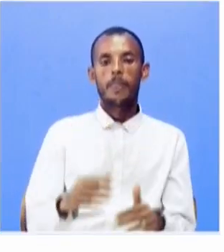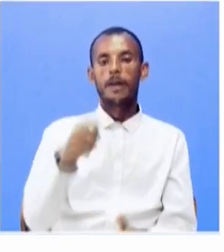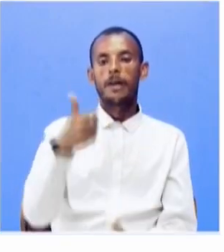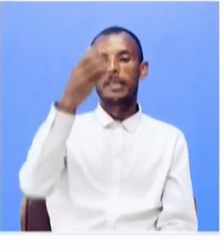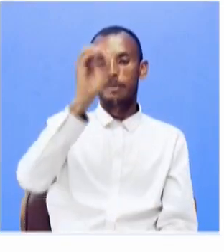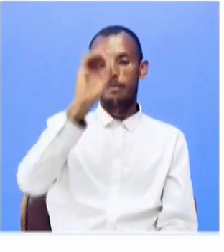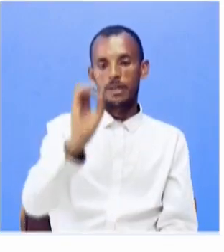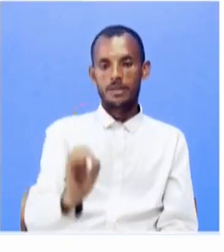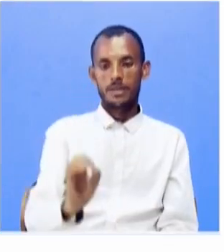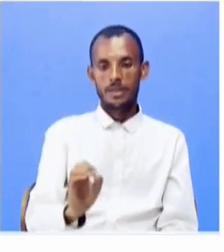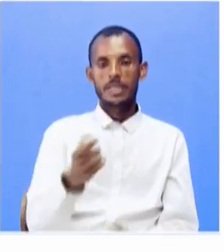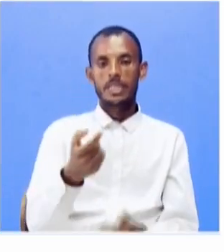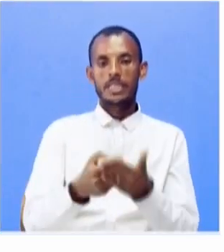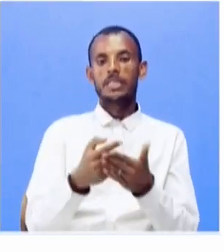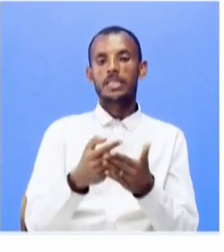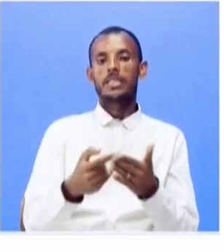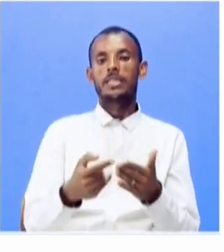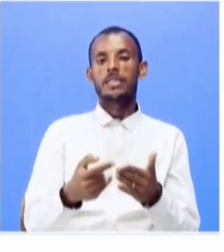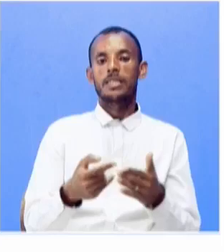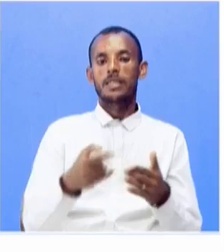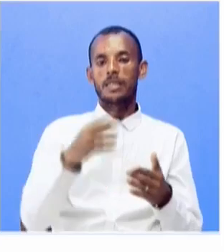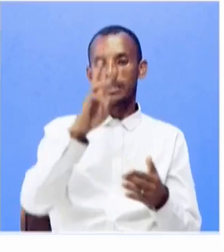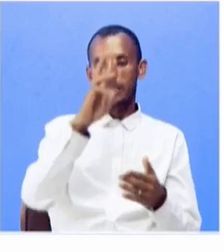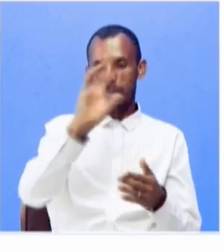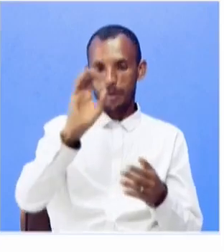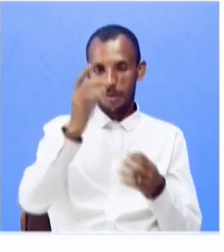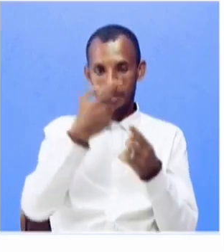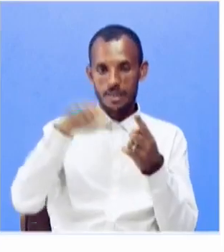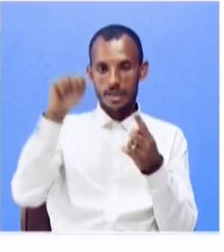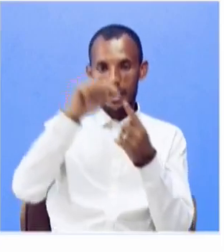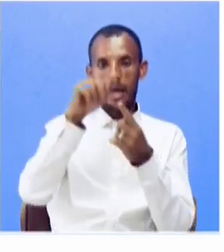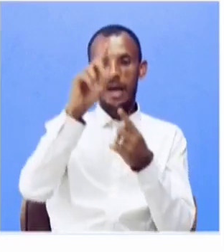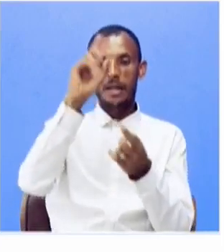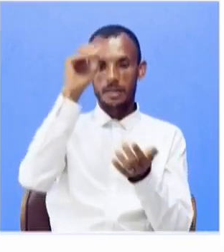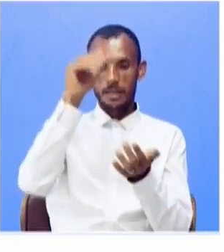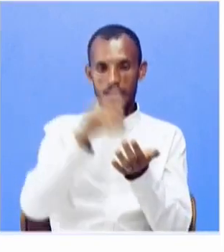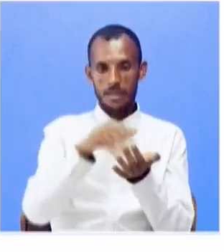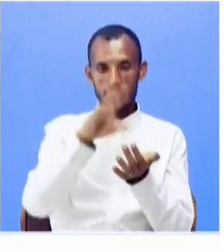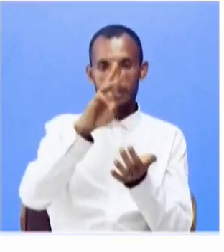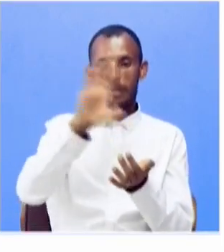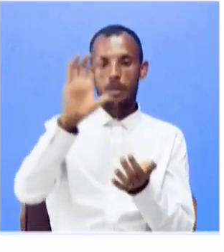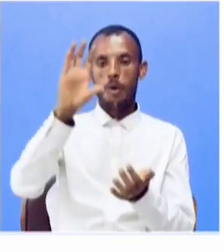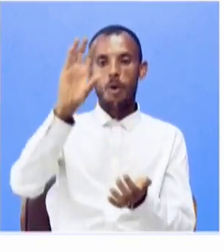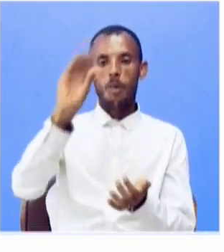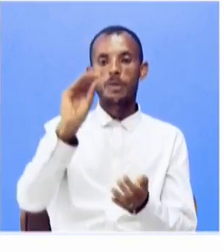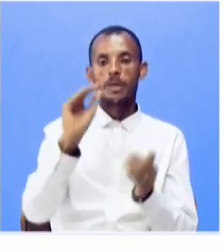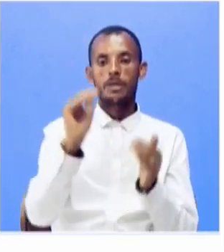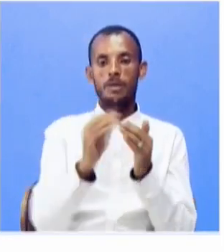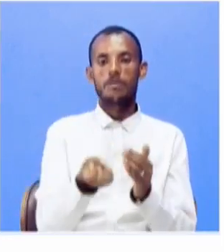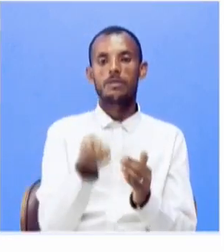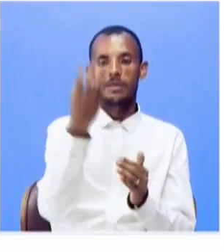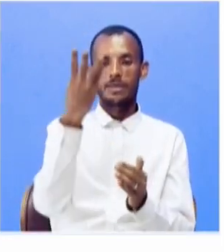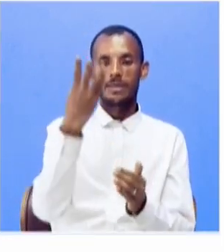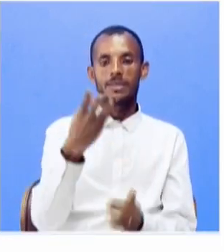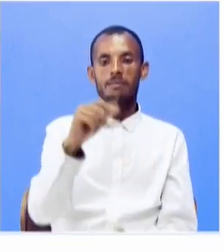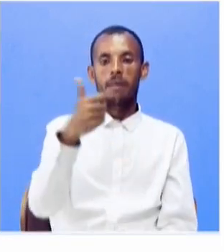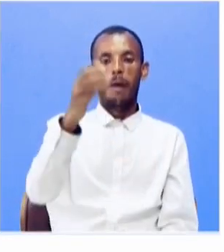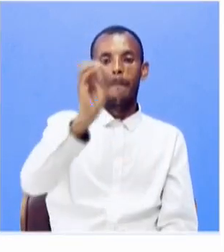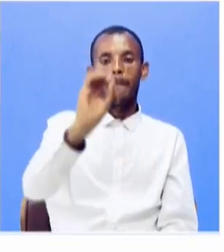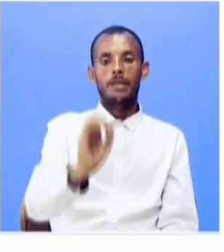10%. For this interval of income, by the way, for this interval of income, the